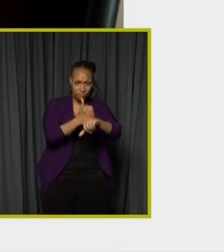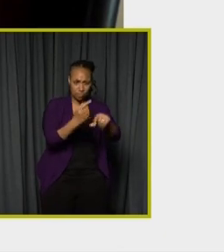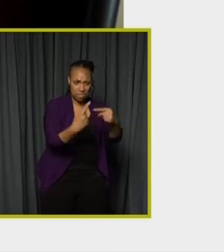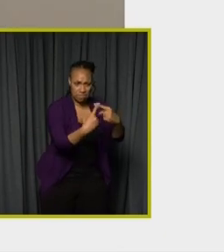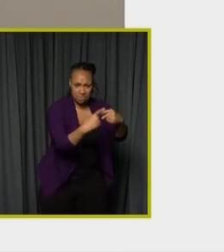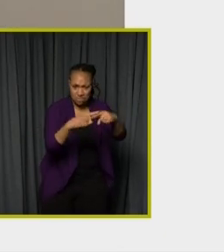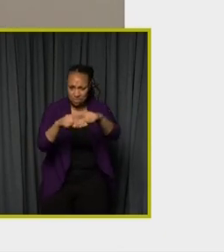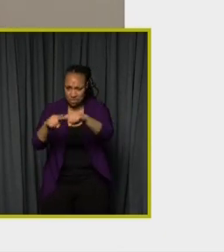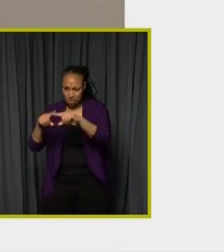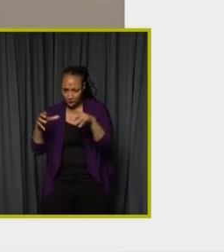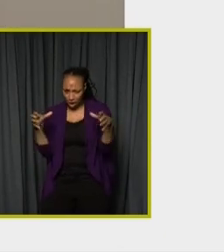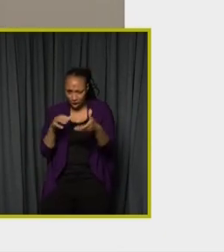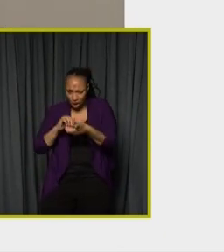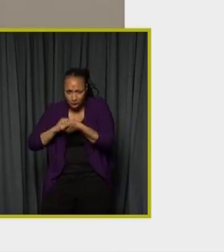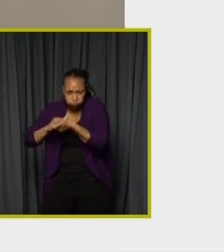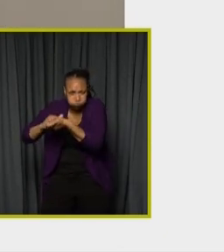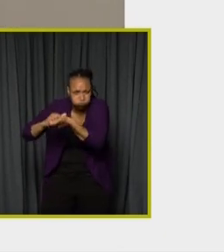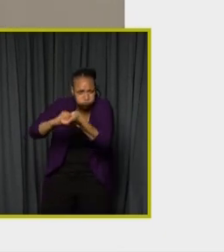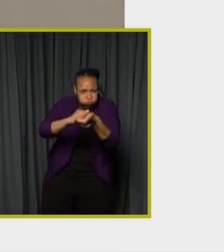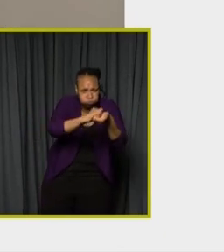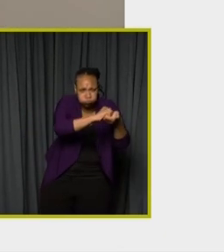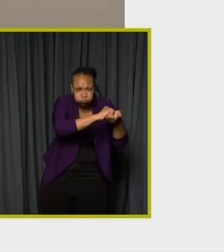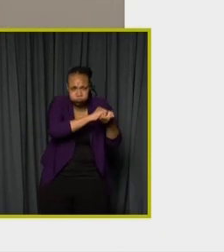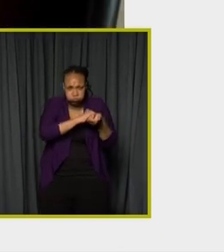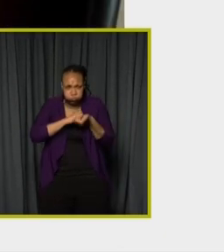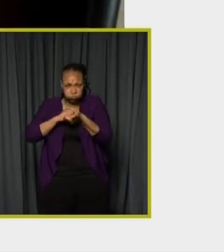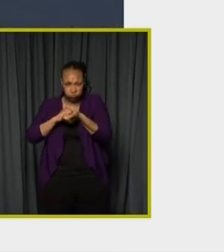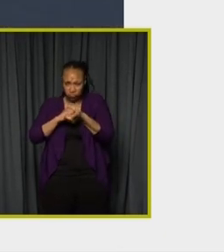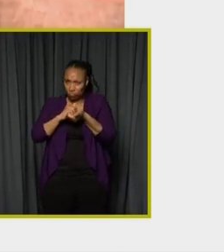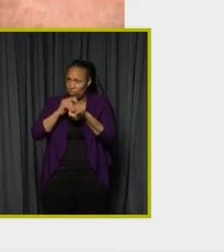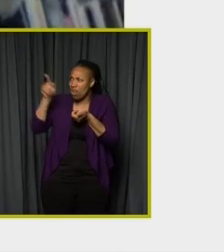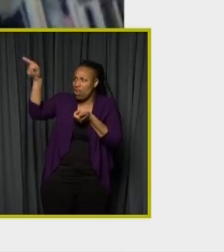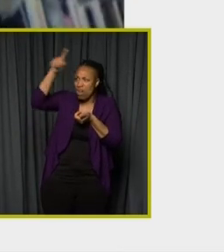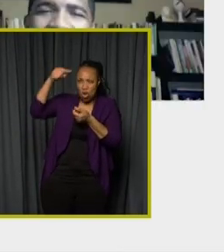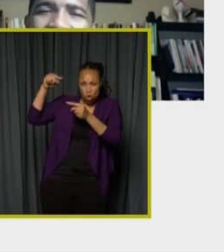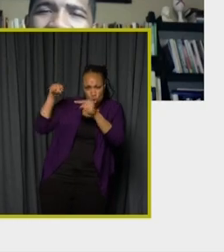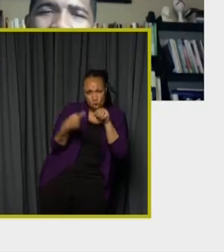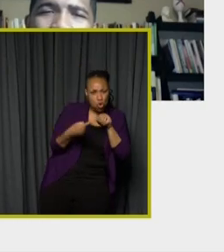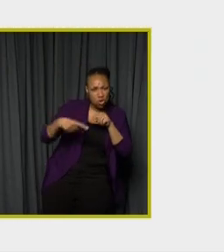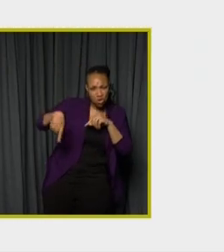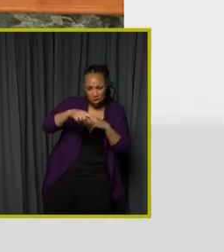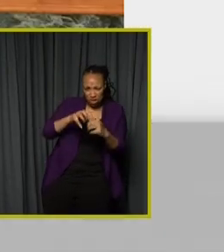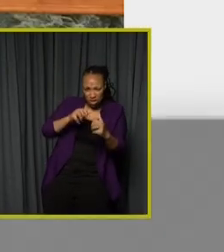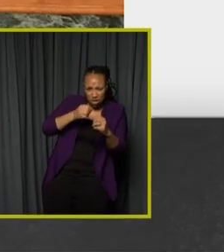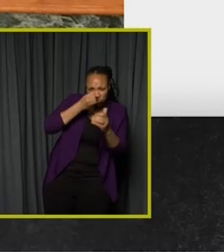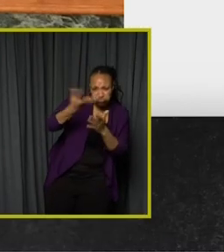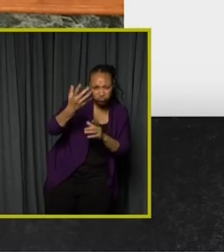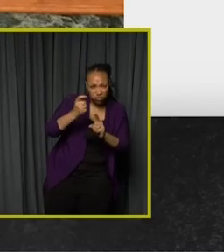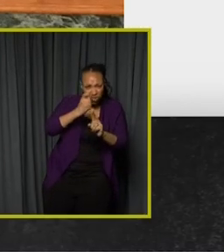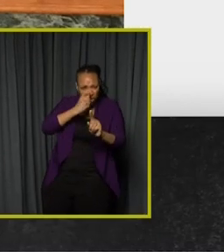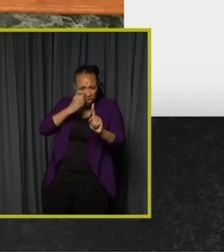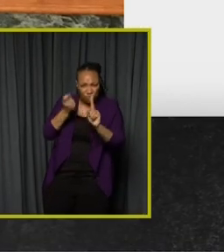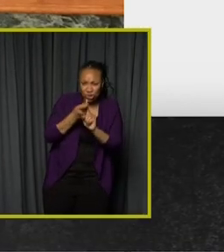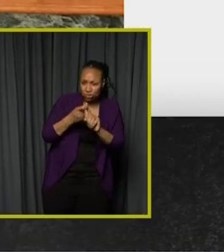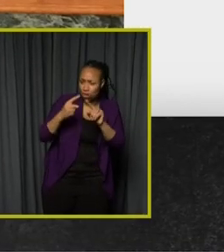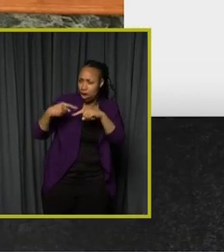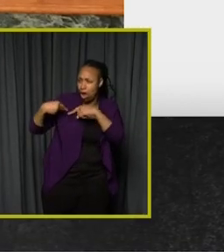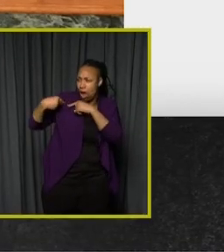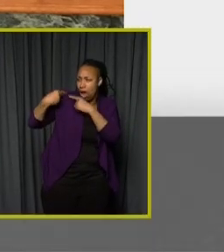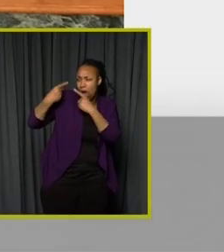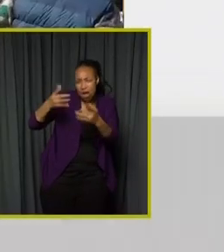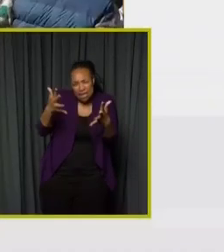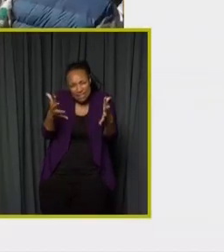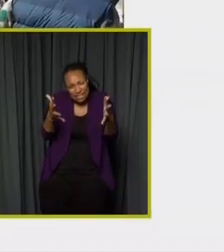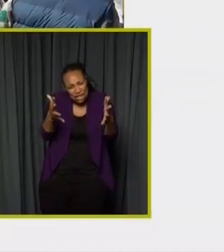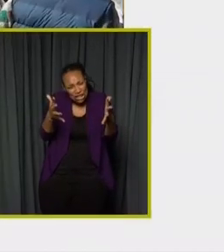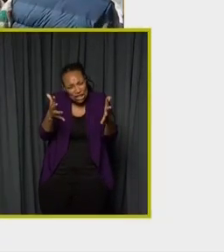hurting our people, and it's gone on far too long, and we won't be silent anymore. As we cut at earth, we hurt